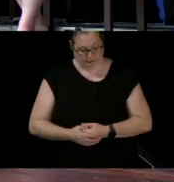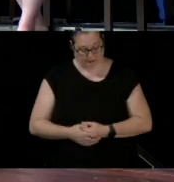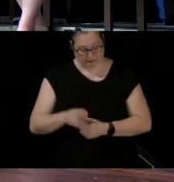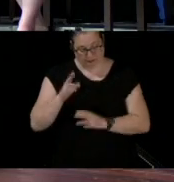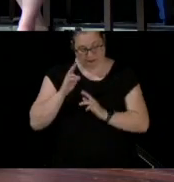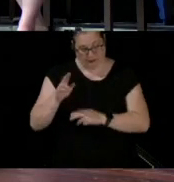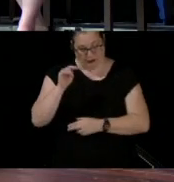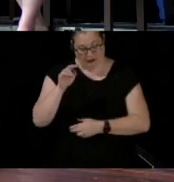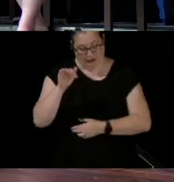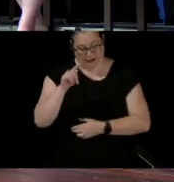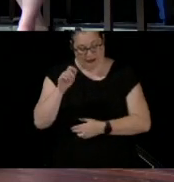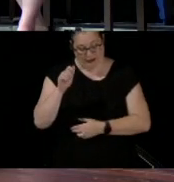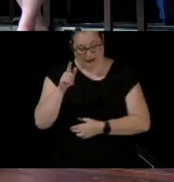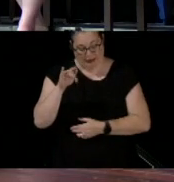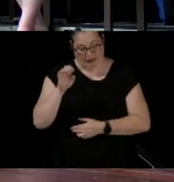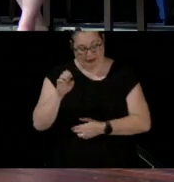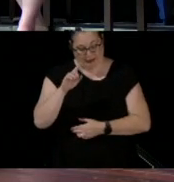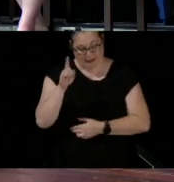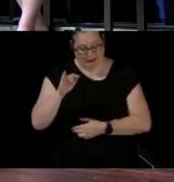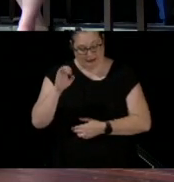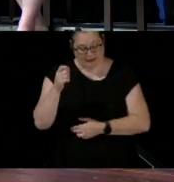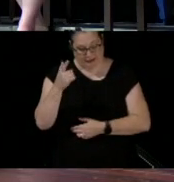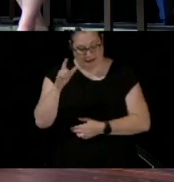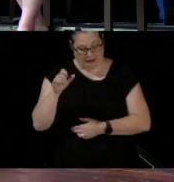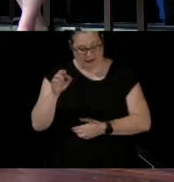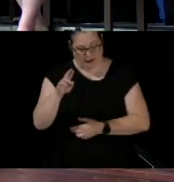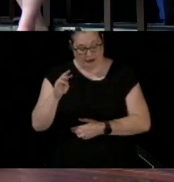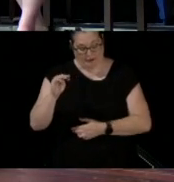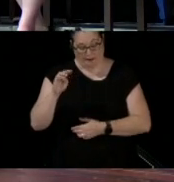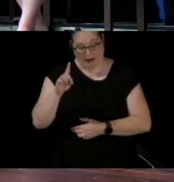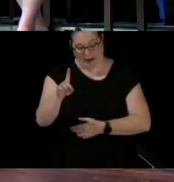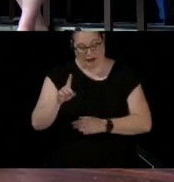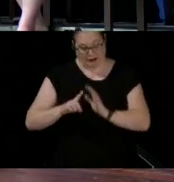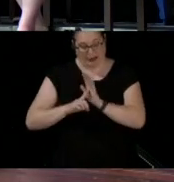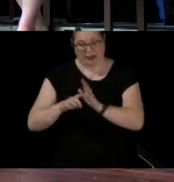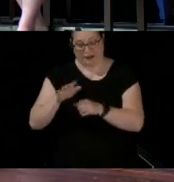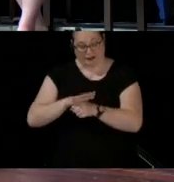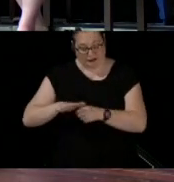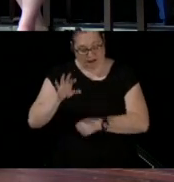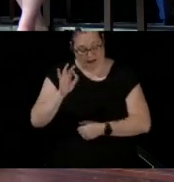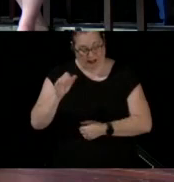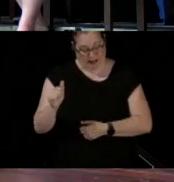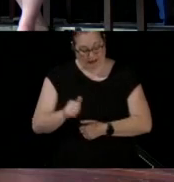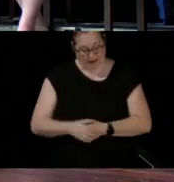The Honorable Natalie Ziegler, Maryland State Delegate, District 9A.